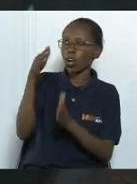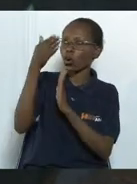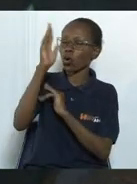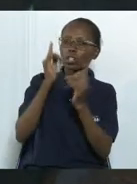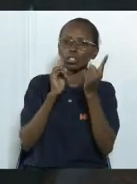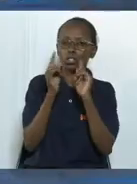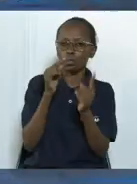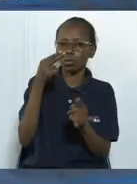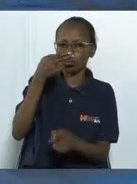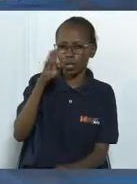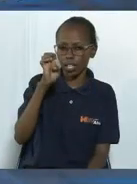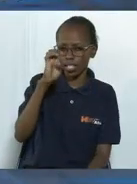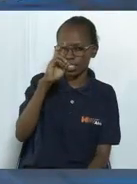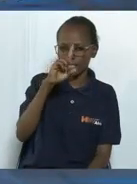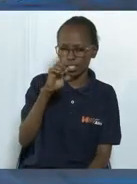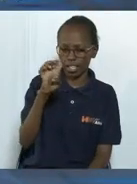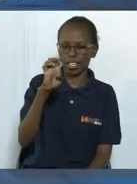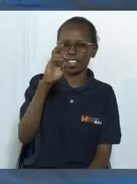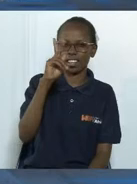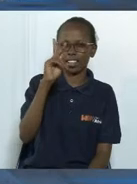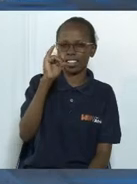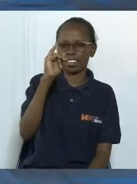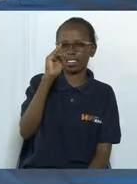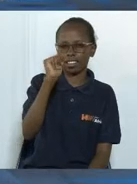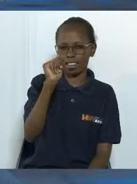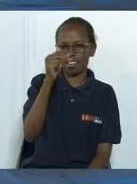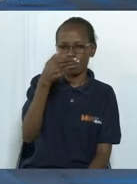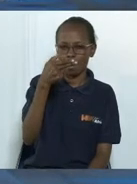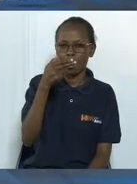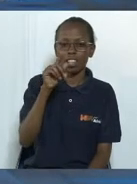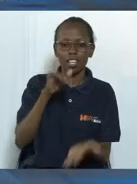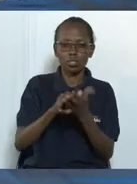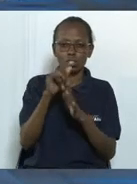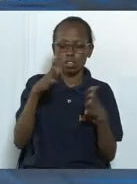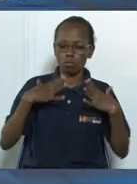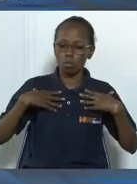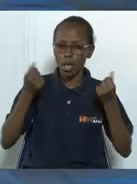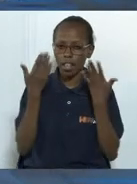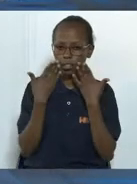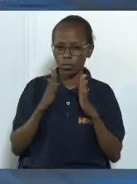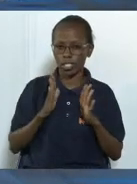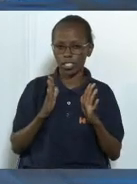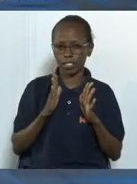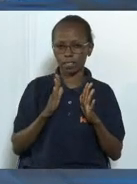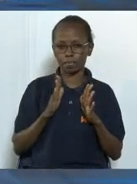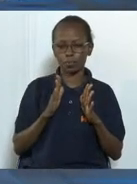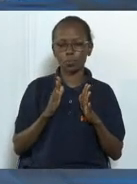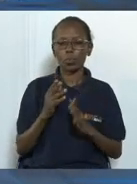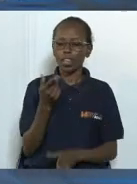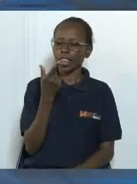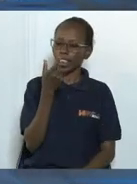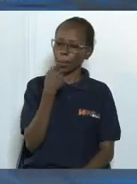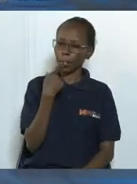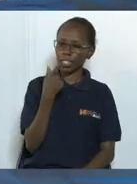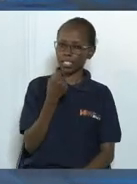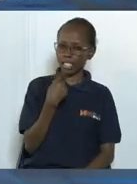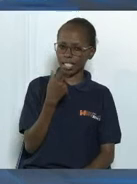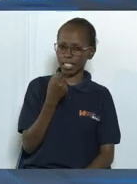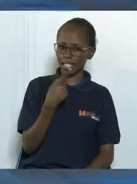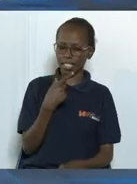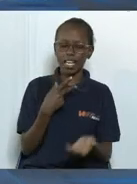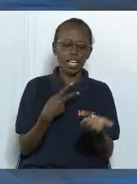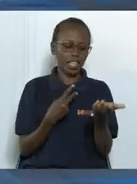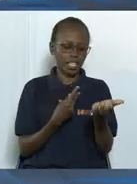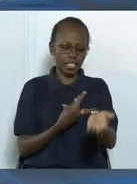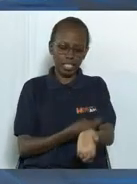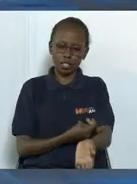spoke to Hezekiah and said that you shall be healed, the medicine of the day, the treatment of